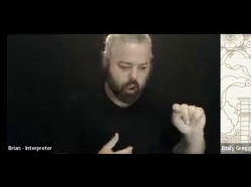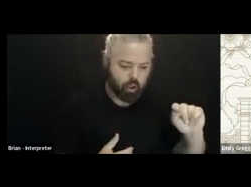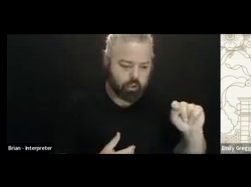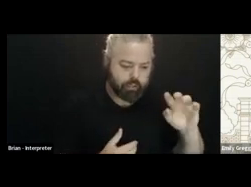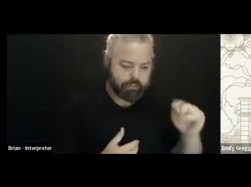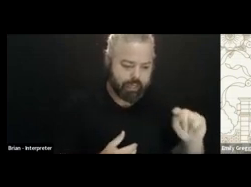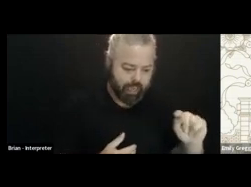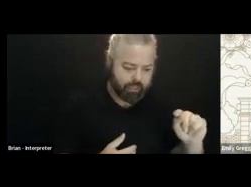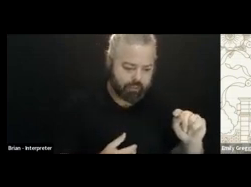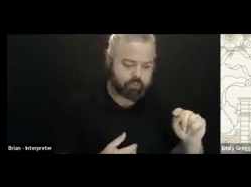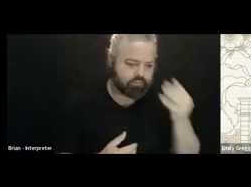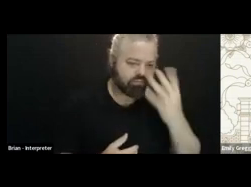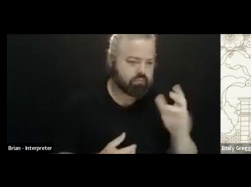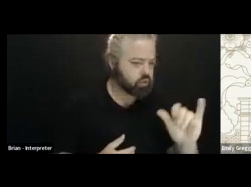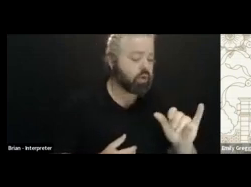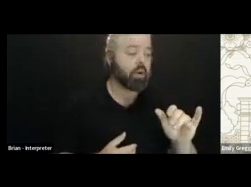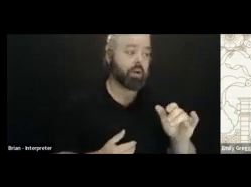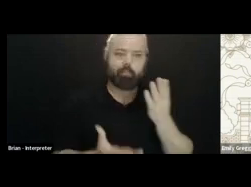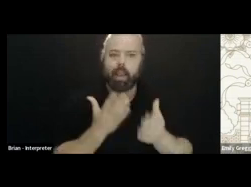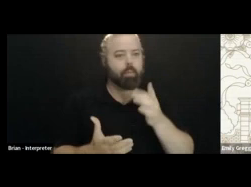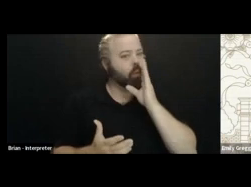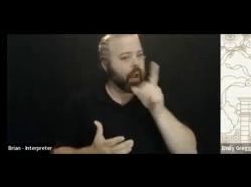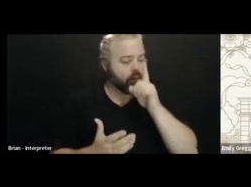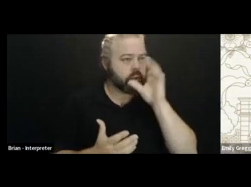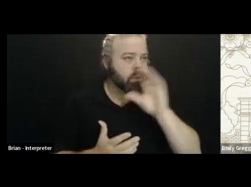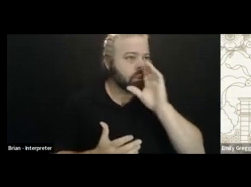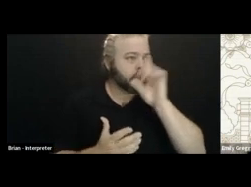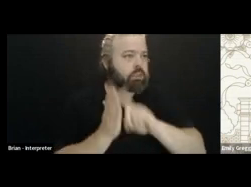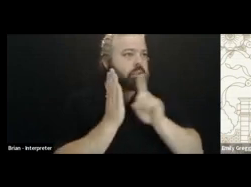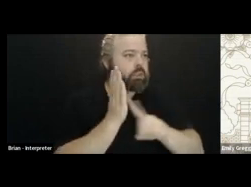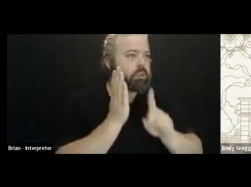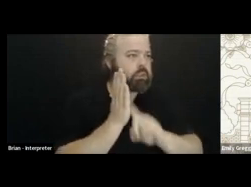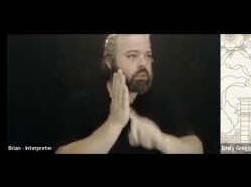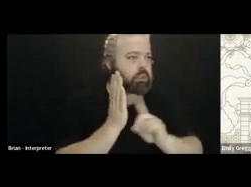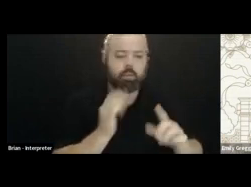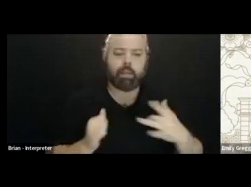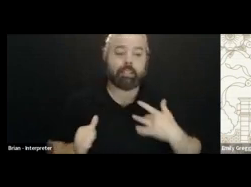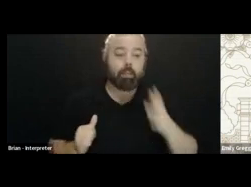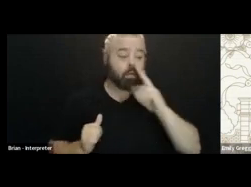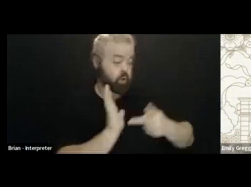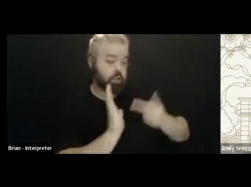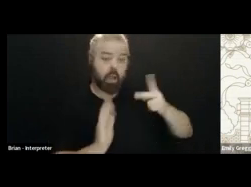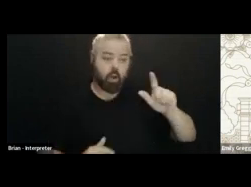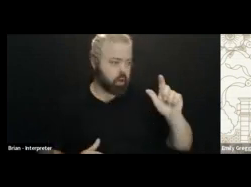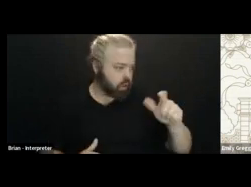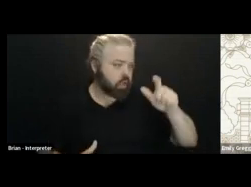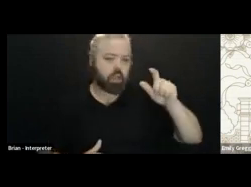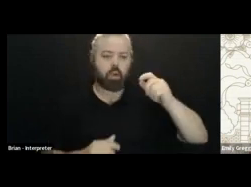You may have to dig around a little bit. For ours, it's usually just a double click on the image where you get all these sort of image